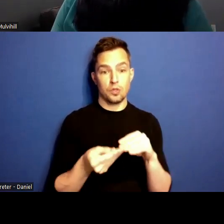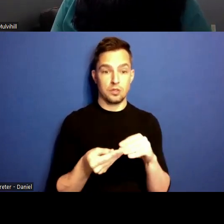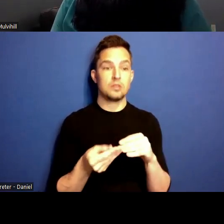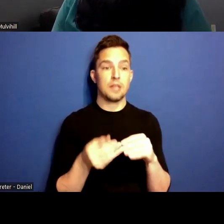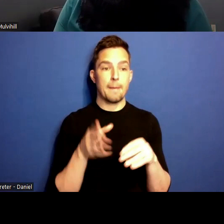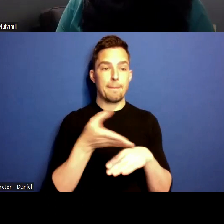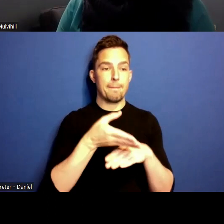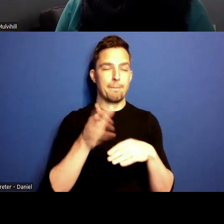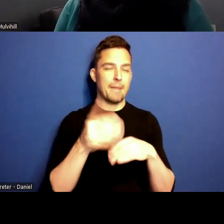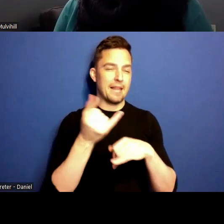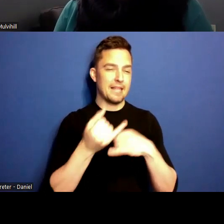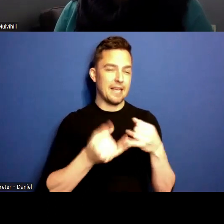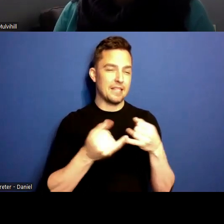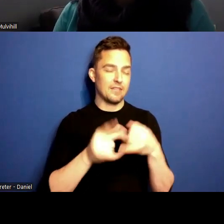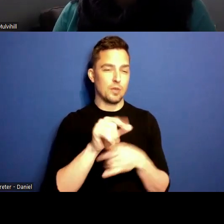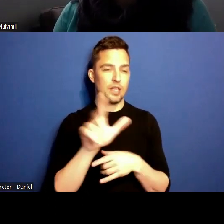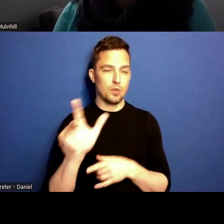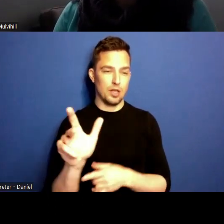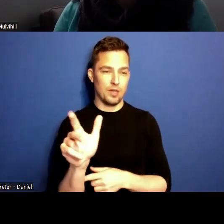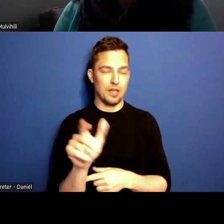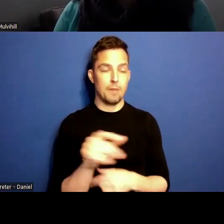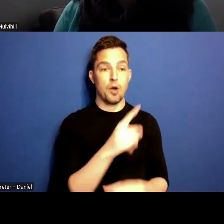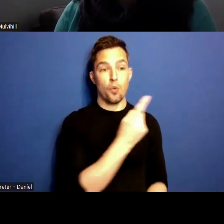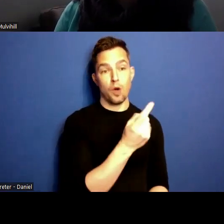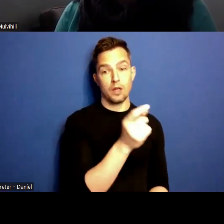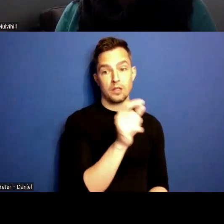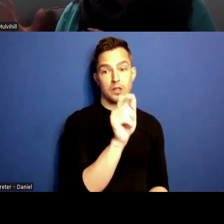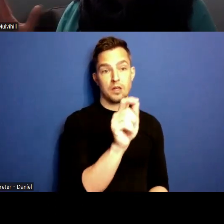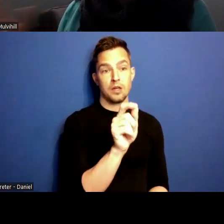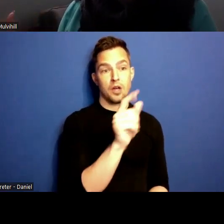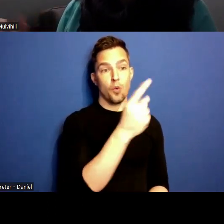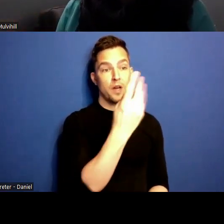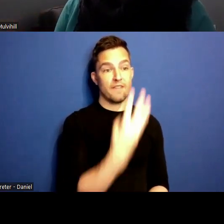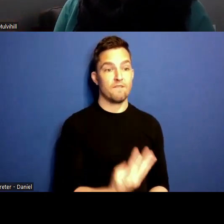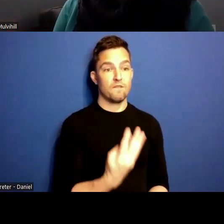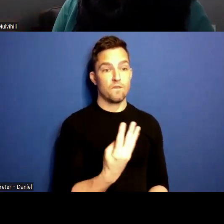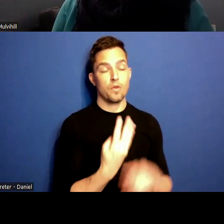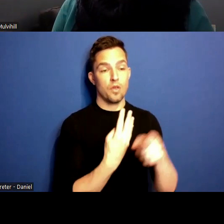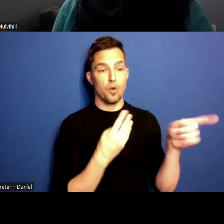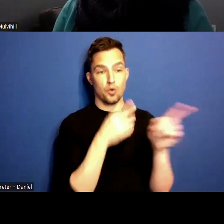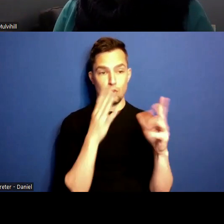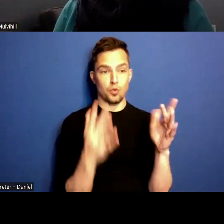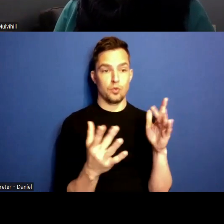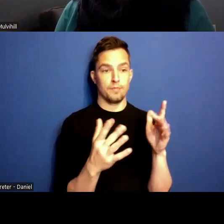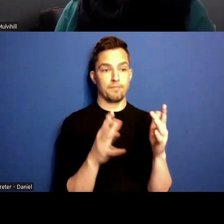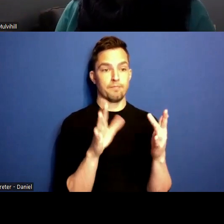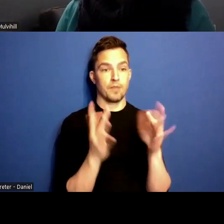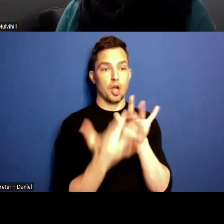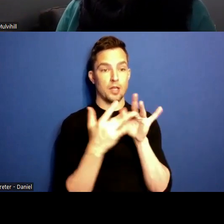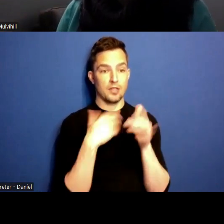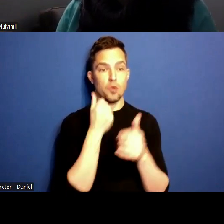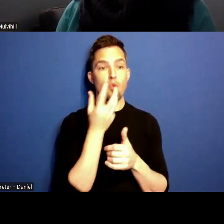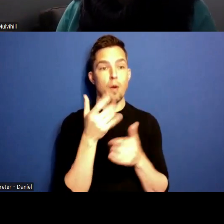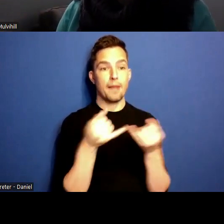2023. Now, 1 in 4 of those who reach out to our warmline service do tell us that they would